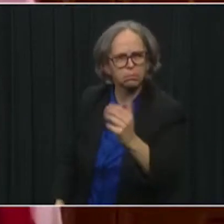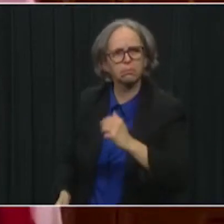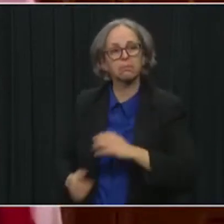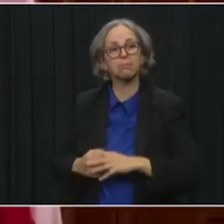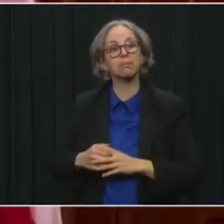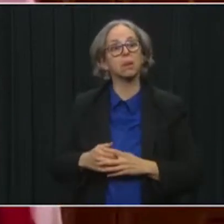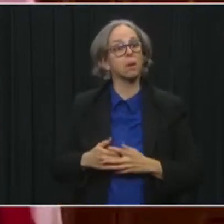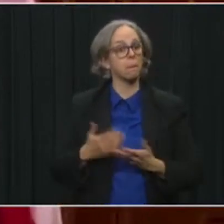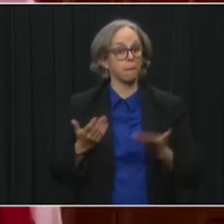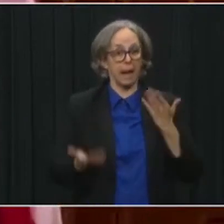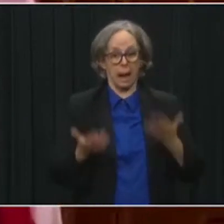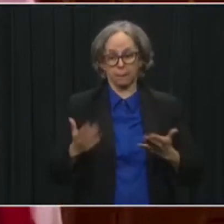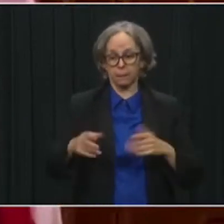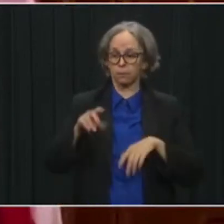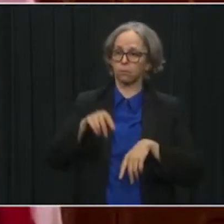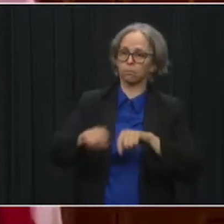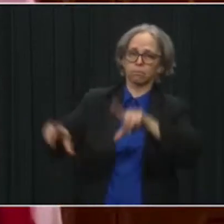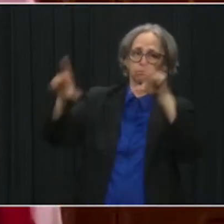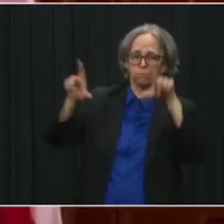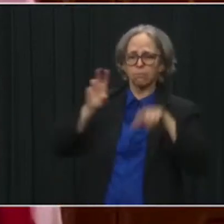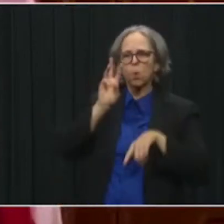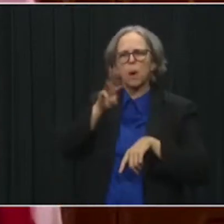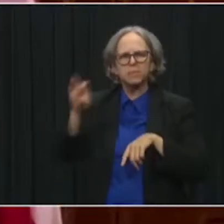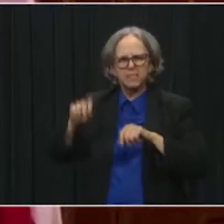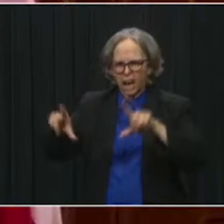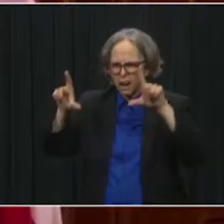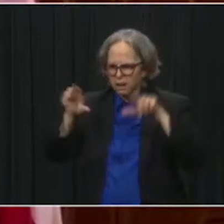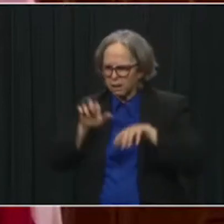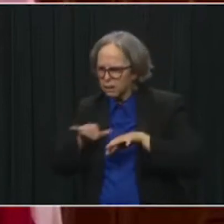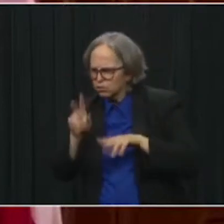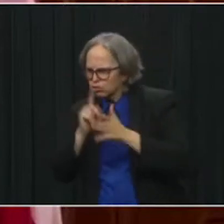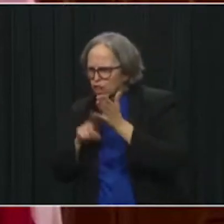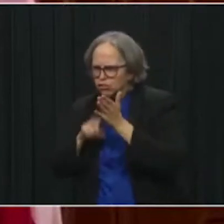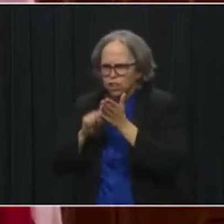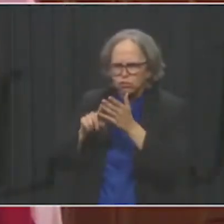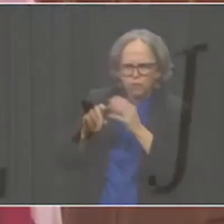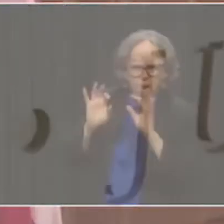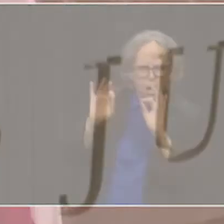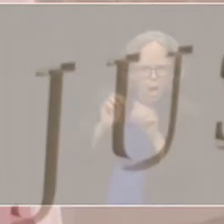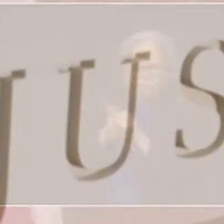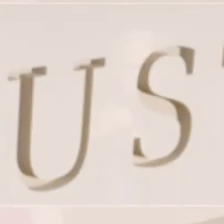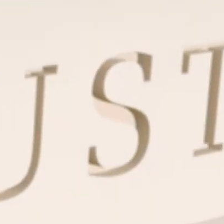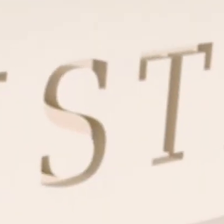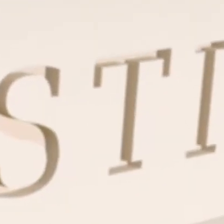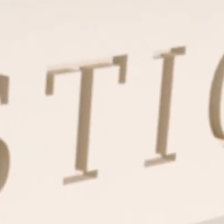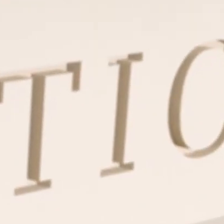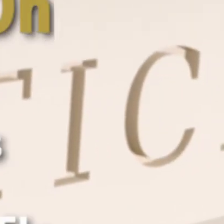put more data up on that webpage to let people know exactly where we are.